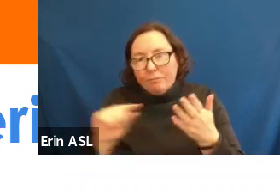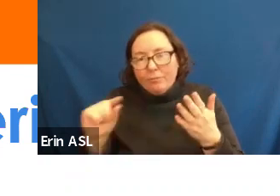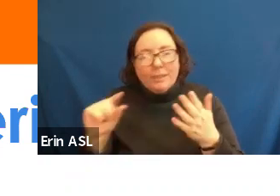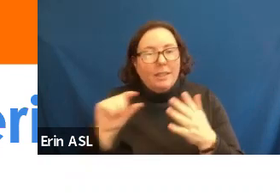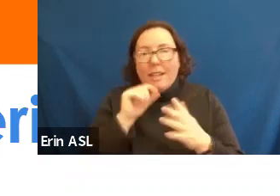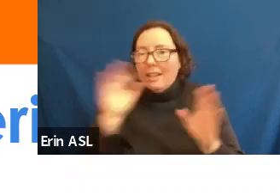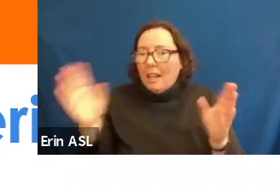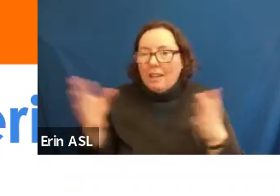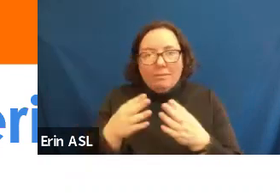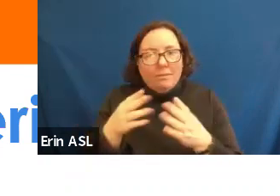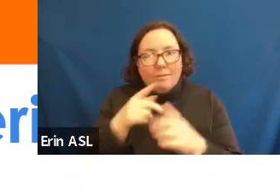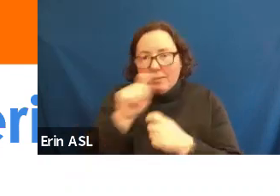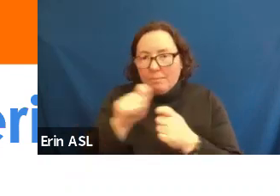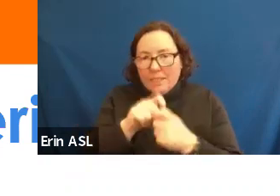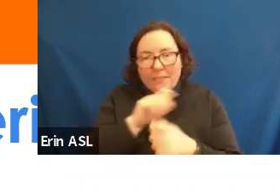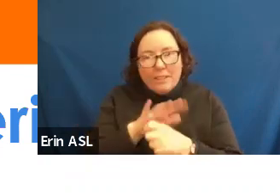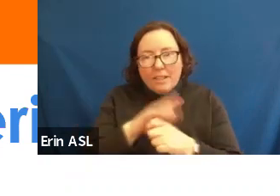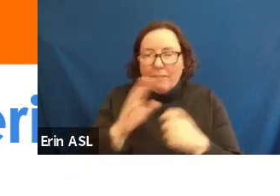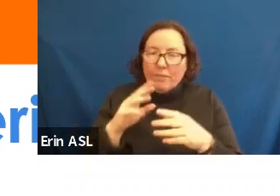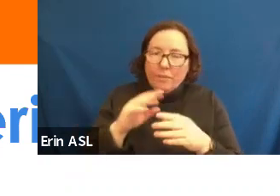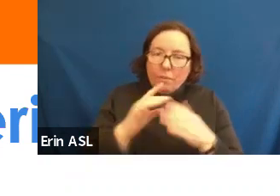diversity. And,